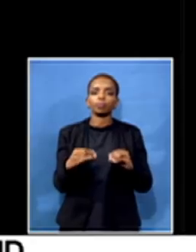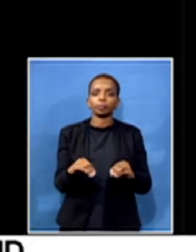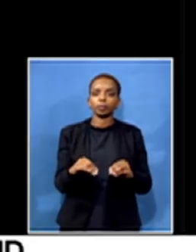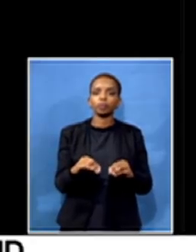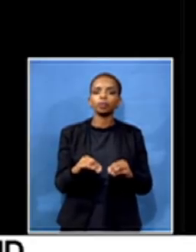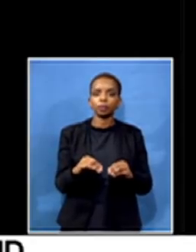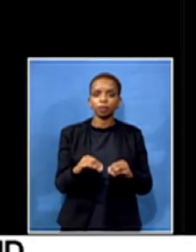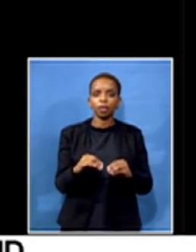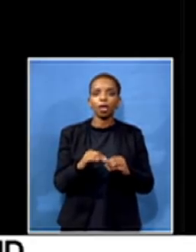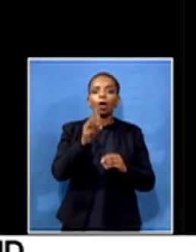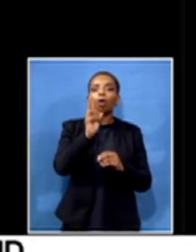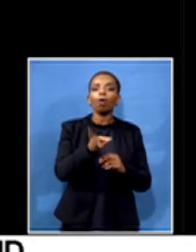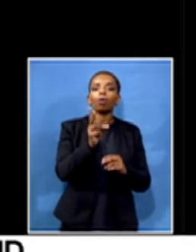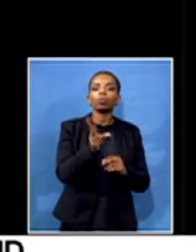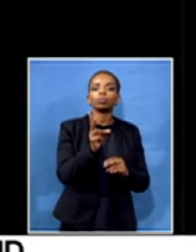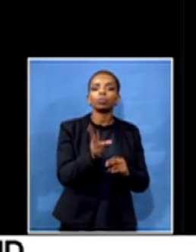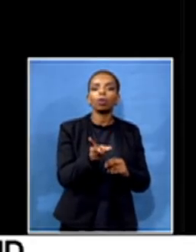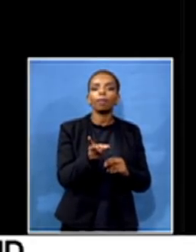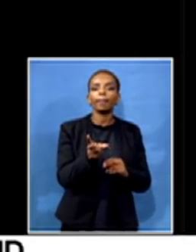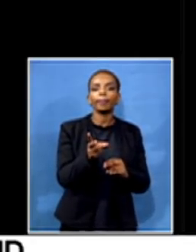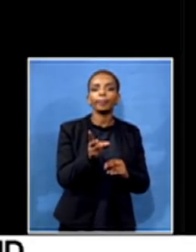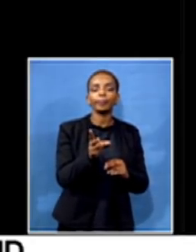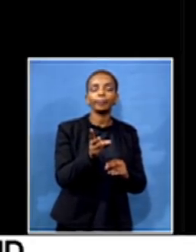also the